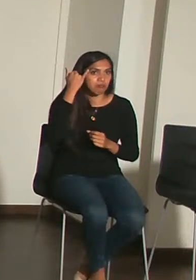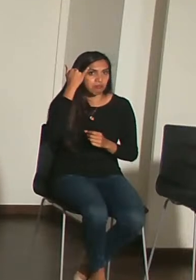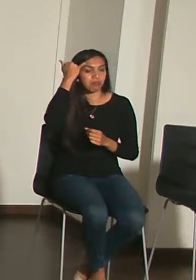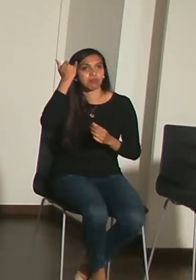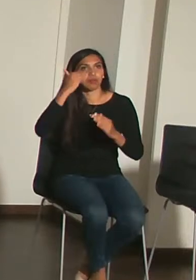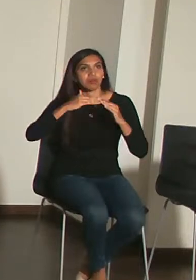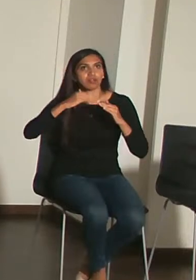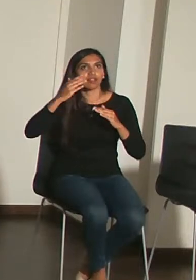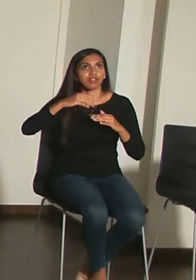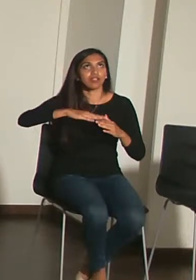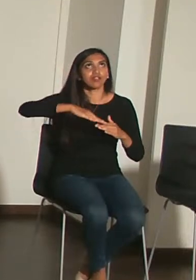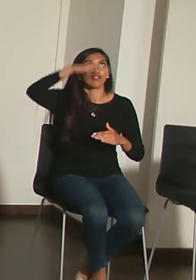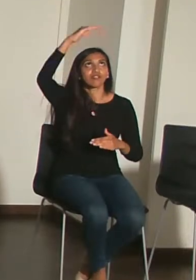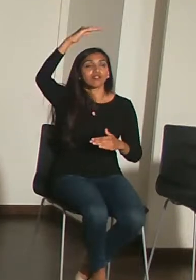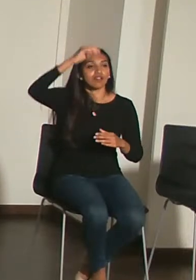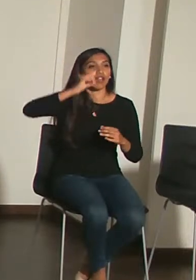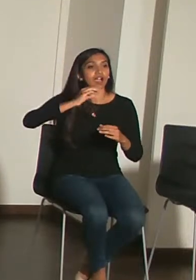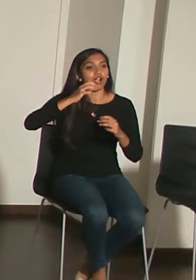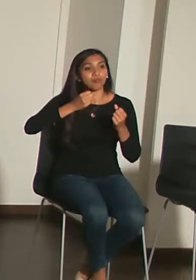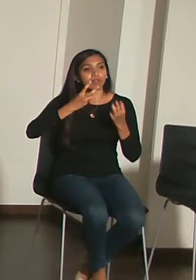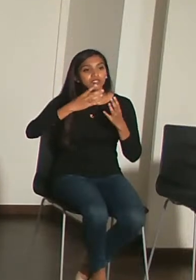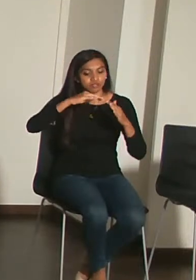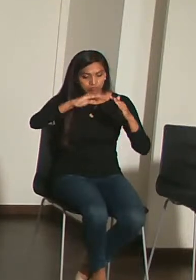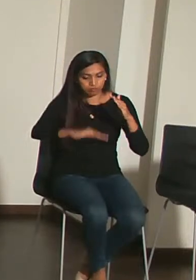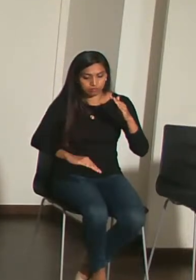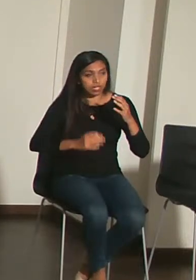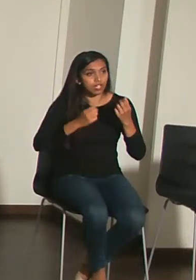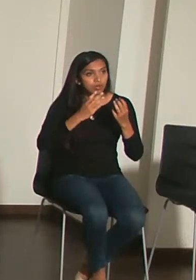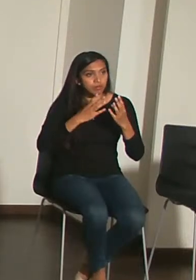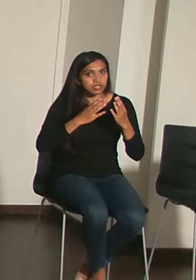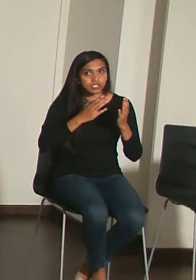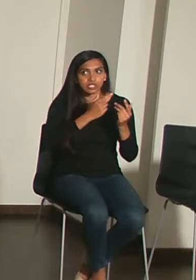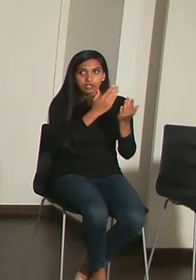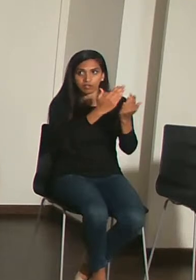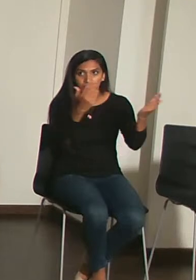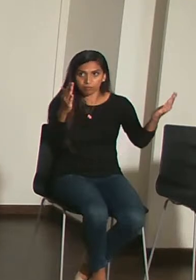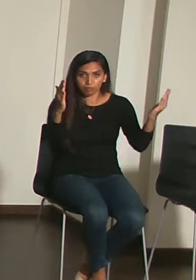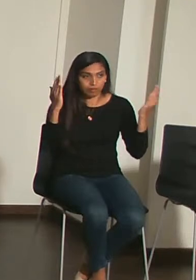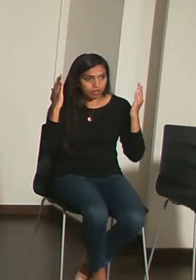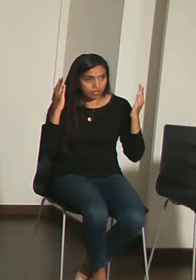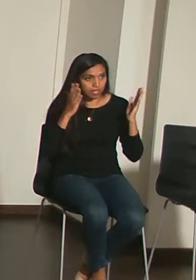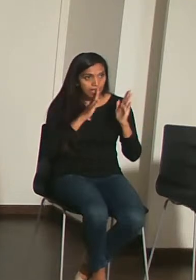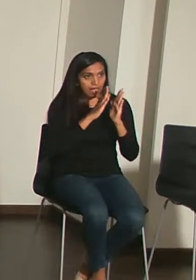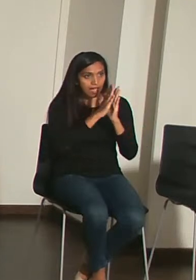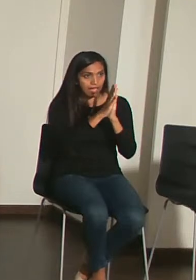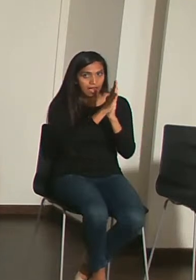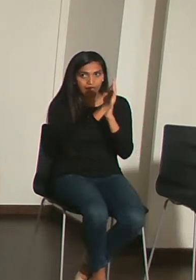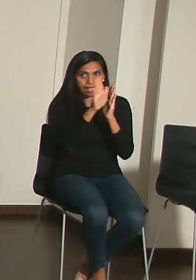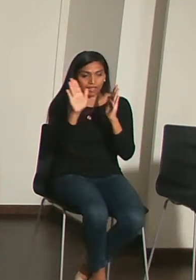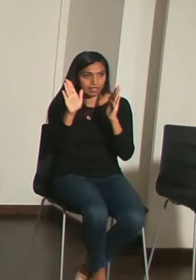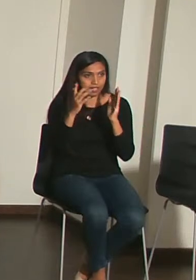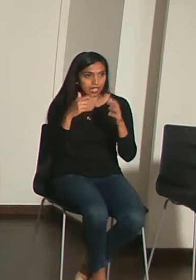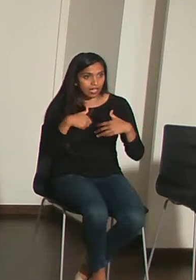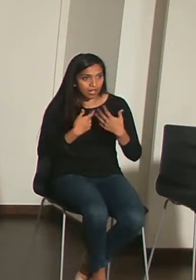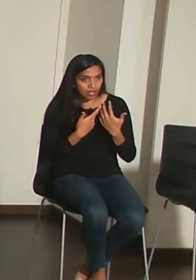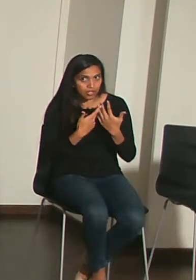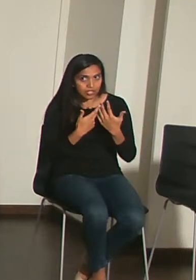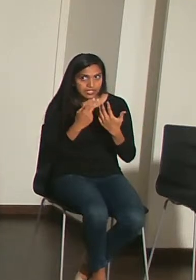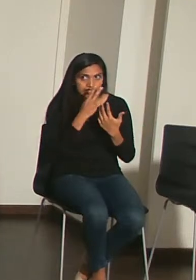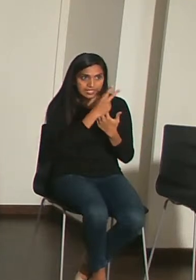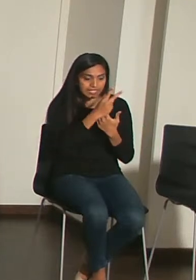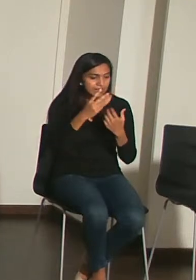the ceiling is, how low the ceiling is matters. I went to see the Van Gogh 360 immersive.